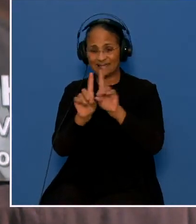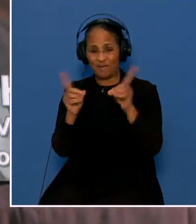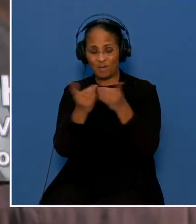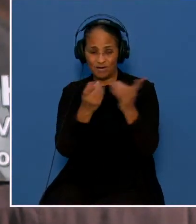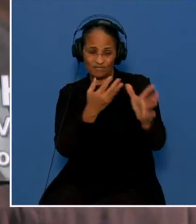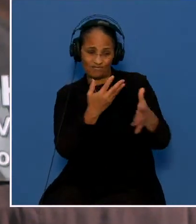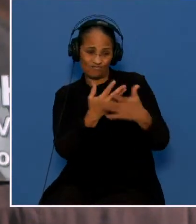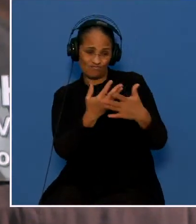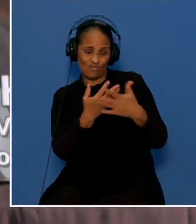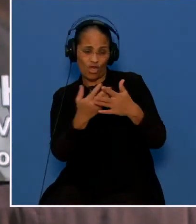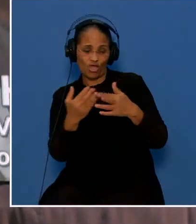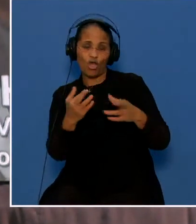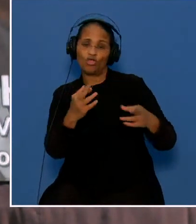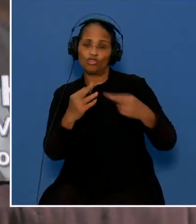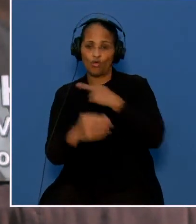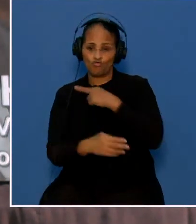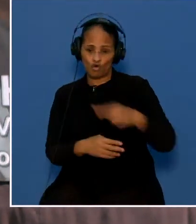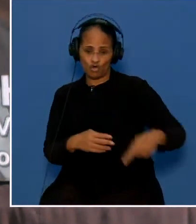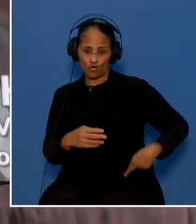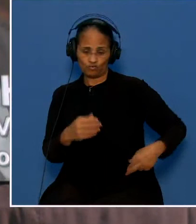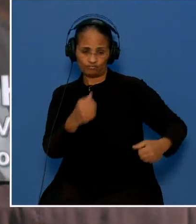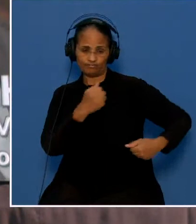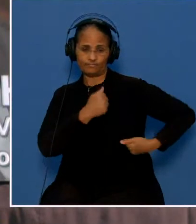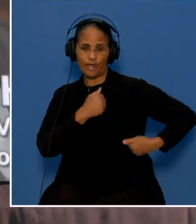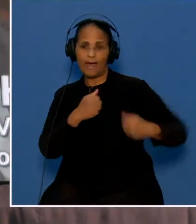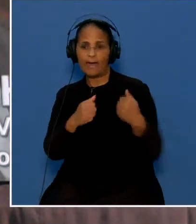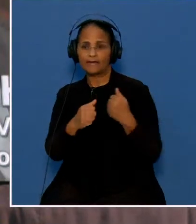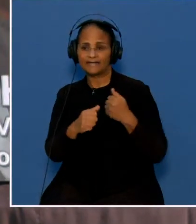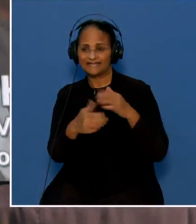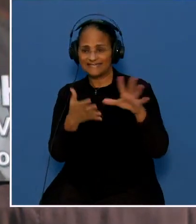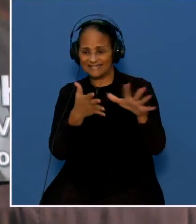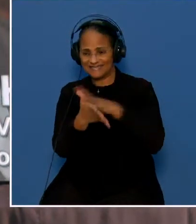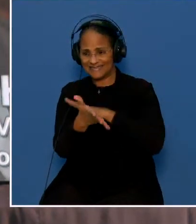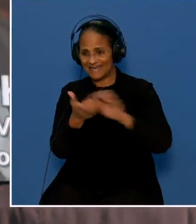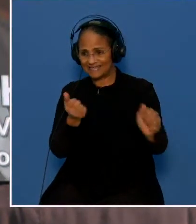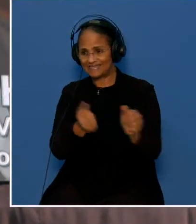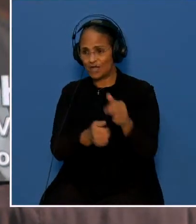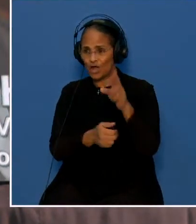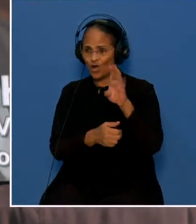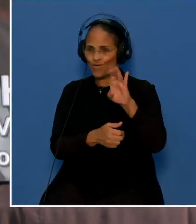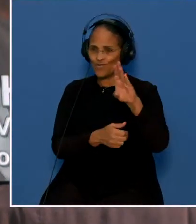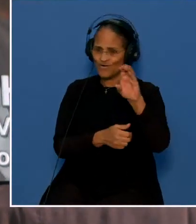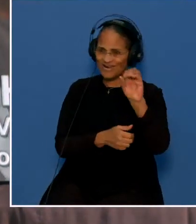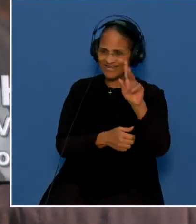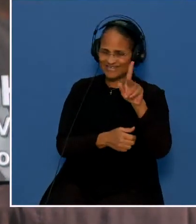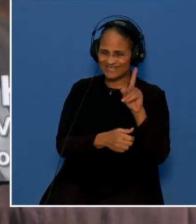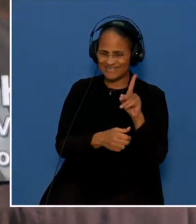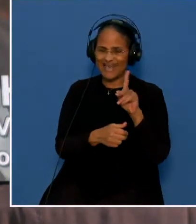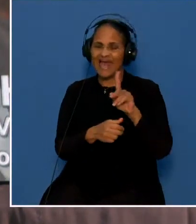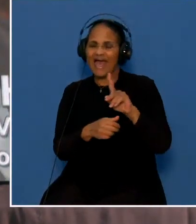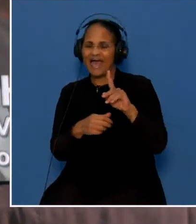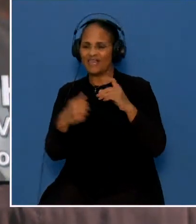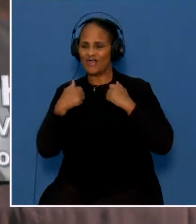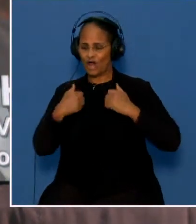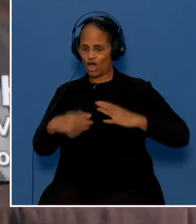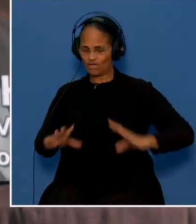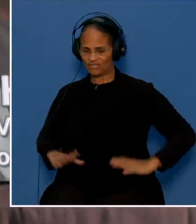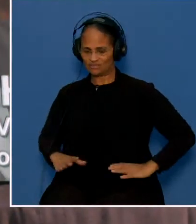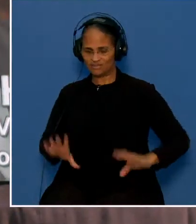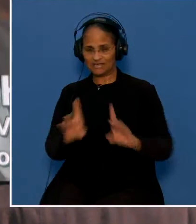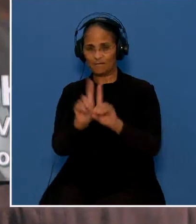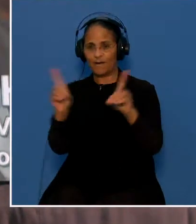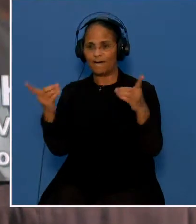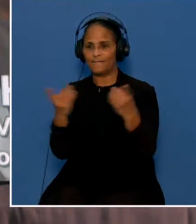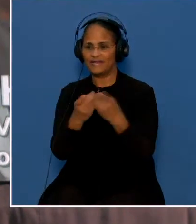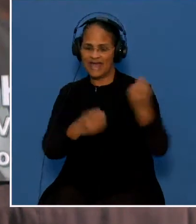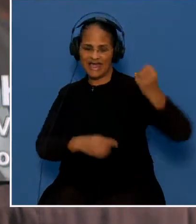Royal Bermuda Regiment, the Disaster Risk Reduction Mitigation Unit, the Customs Department, the Gang Violence